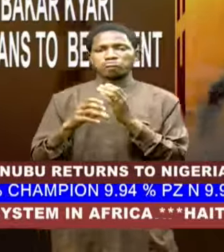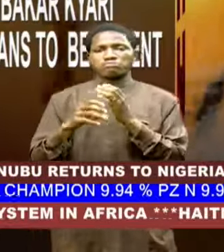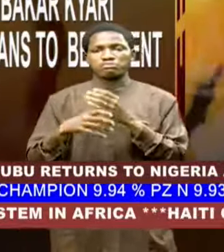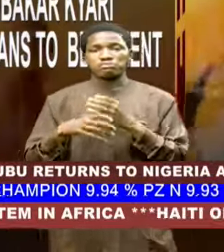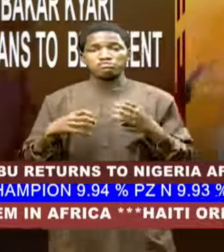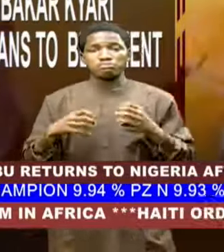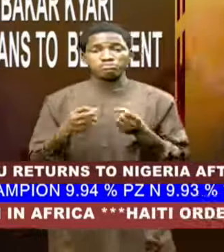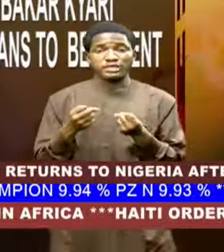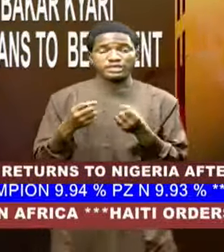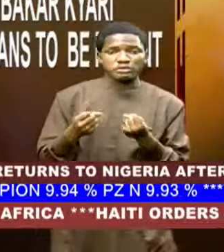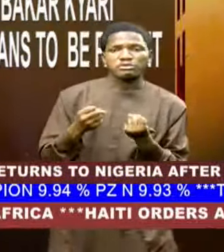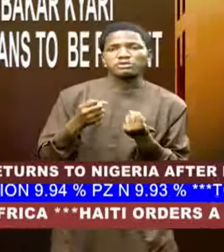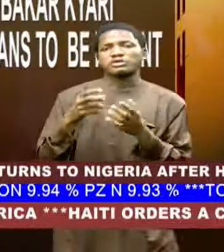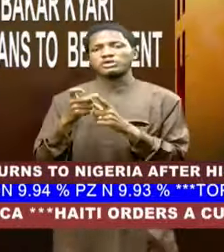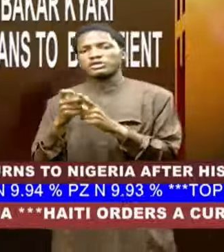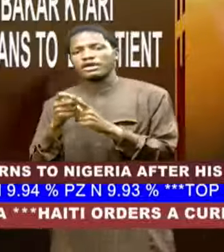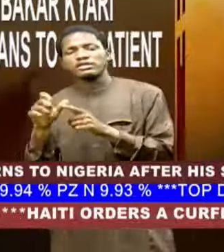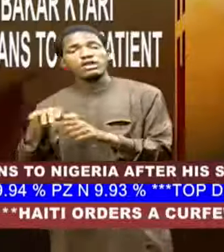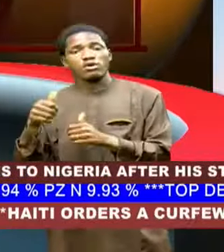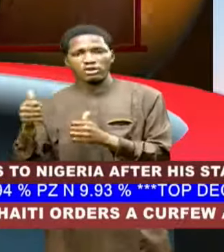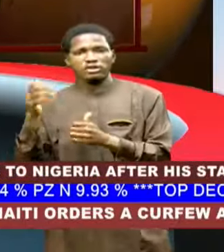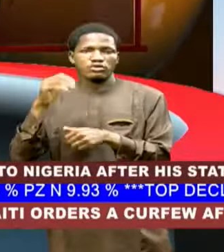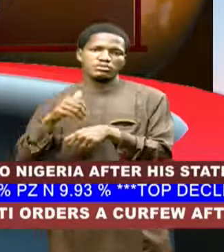market for stabilization.